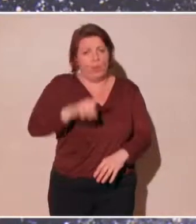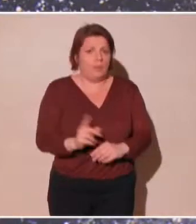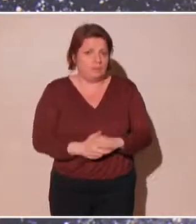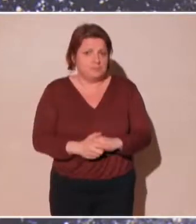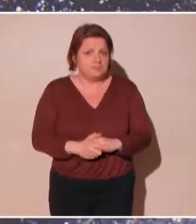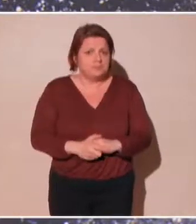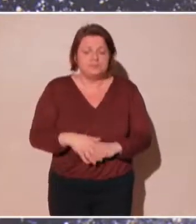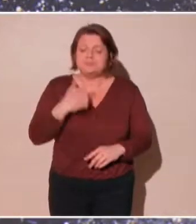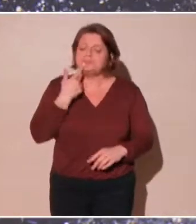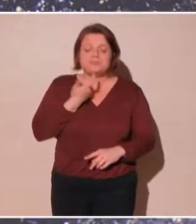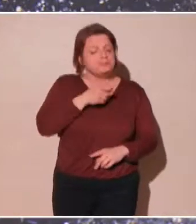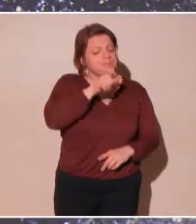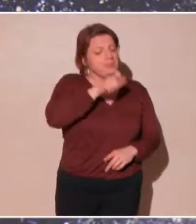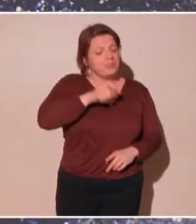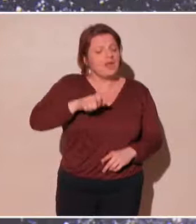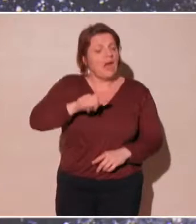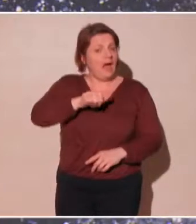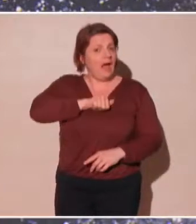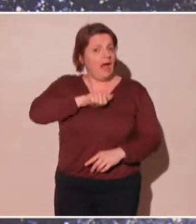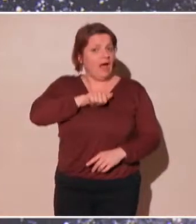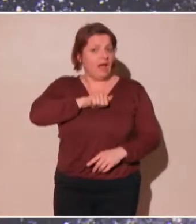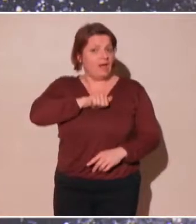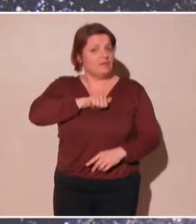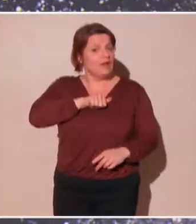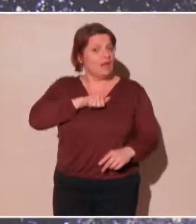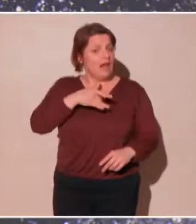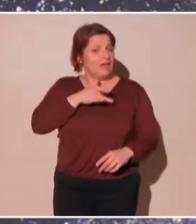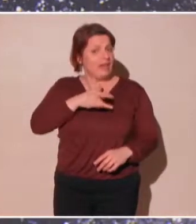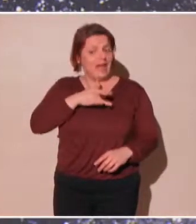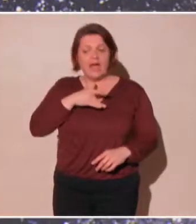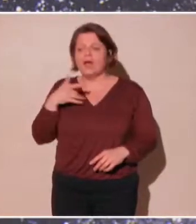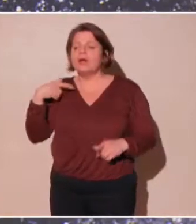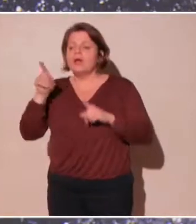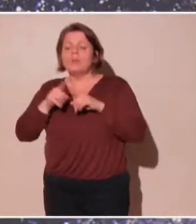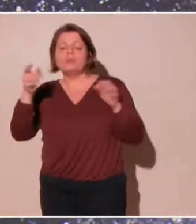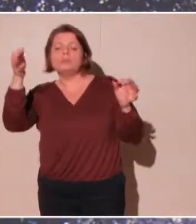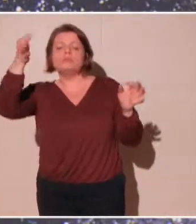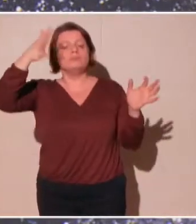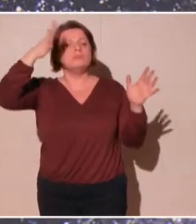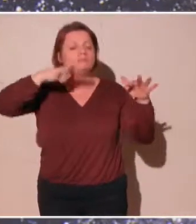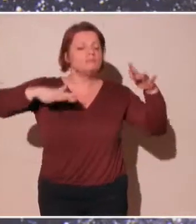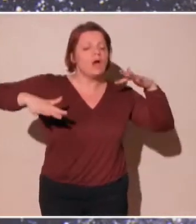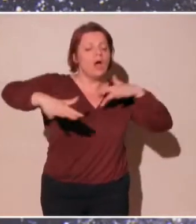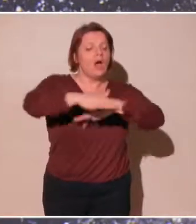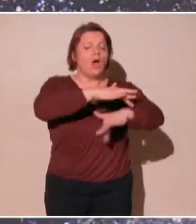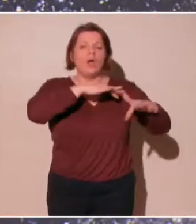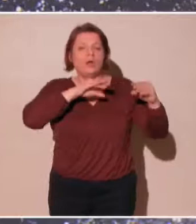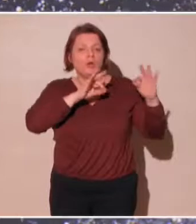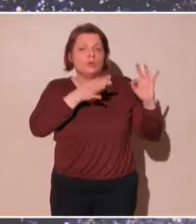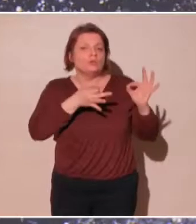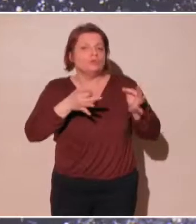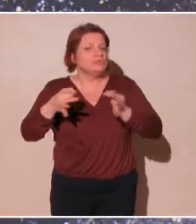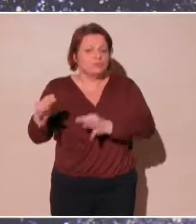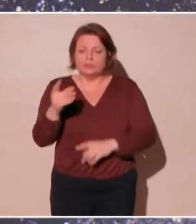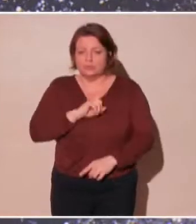of well-being, is going to somehow prevail. I don't believe that is actually going to happen or is possible. So one must